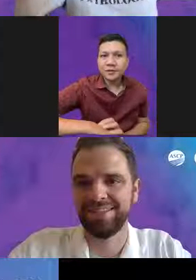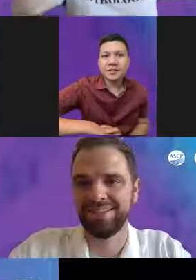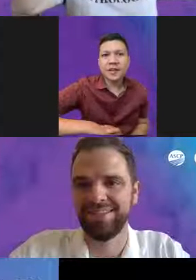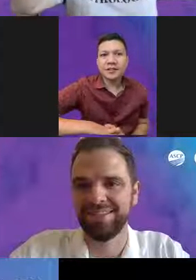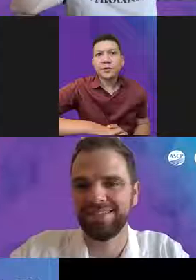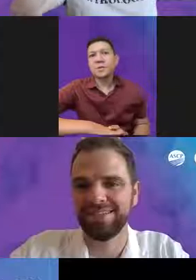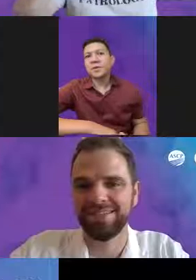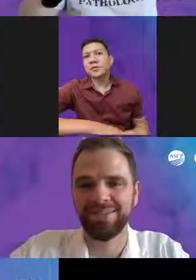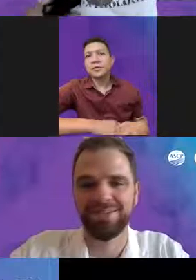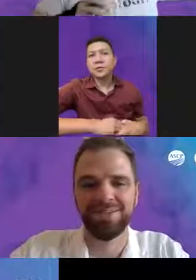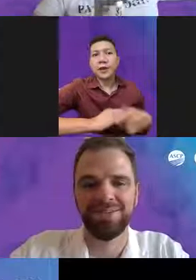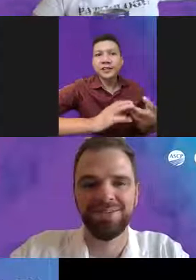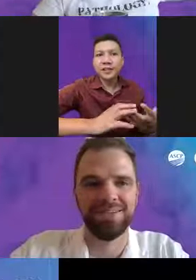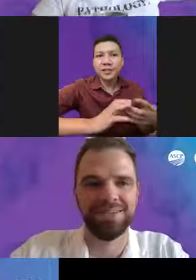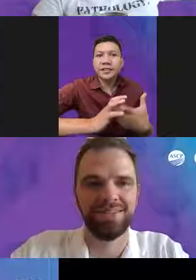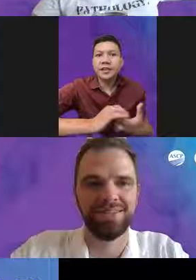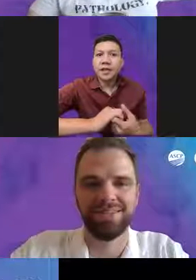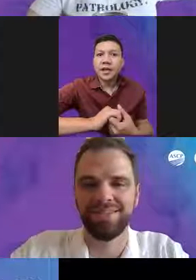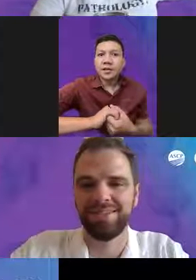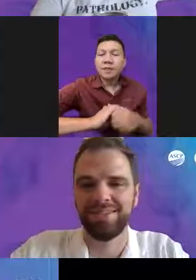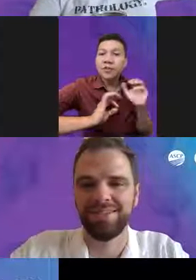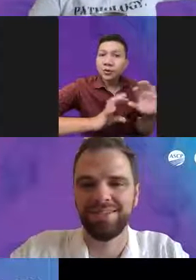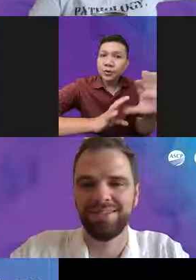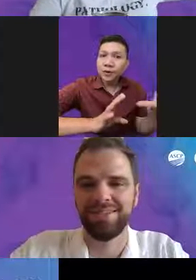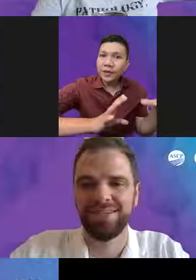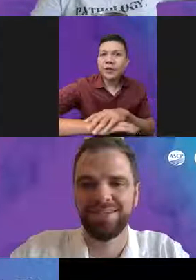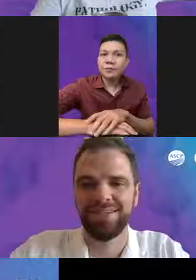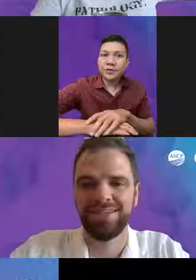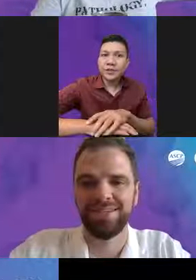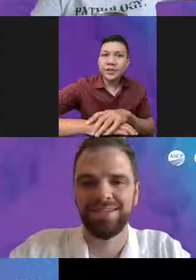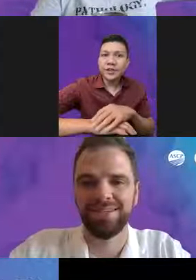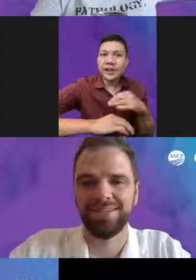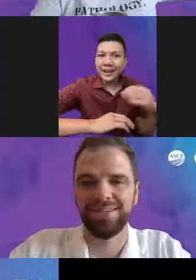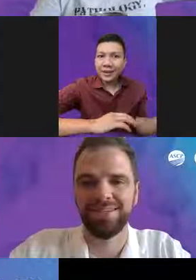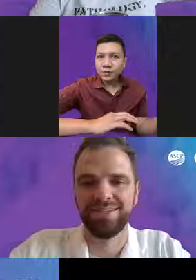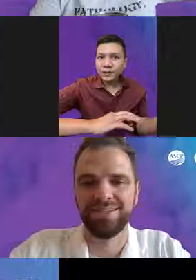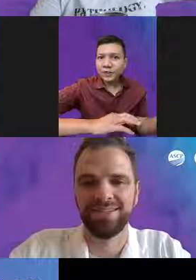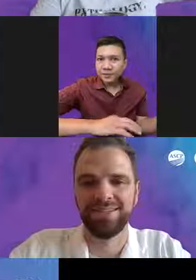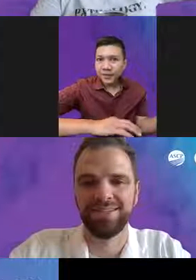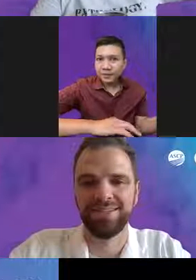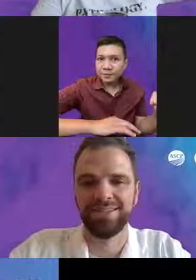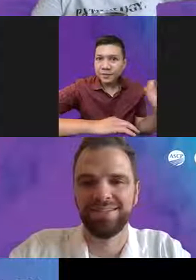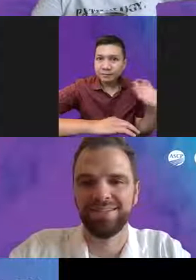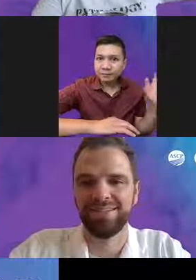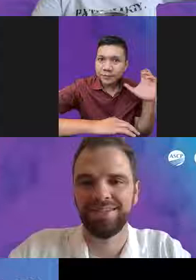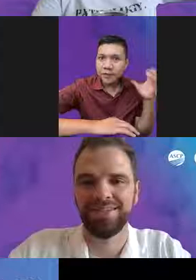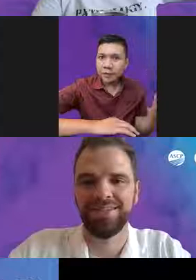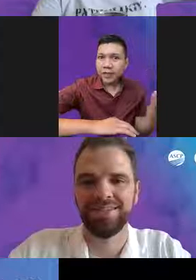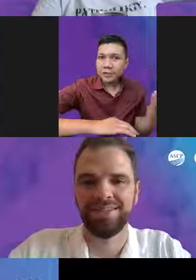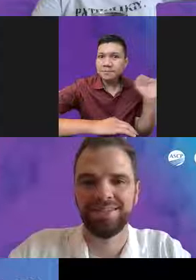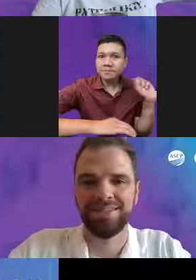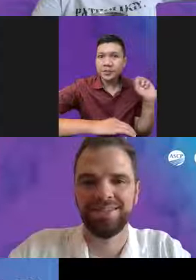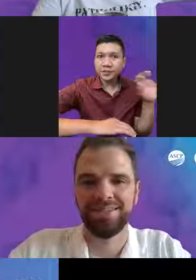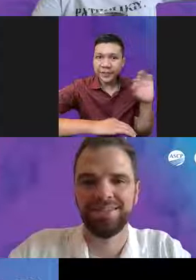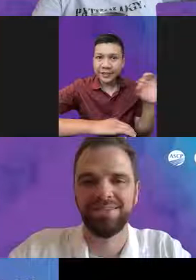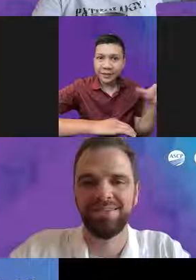I could talk about that. So red cells, the mature one, matures are anucleated cells, meaning when you look at